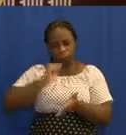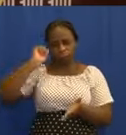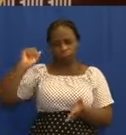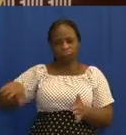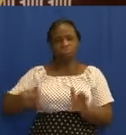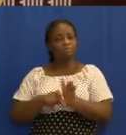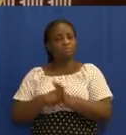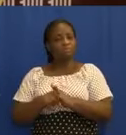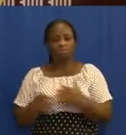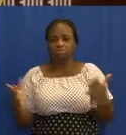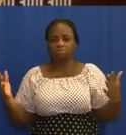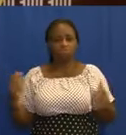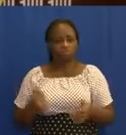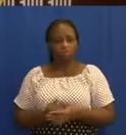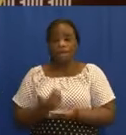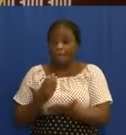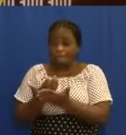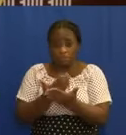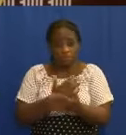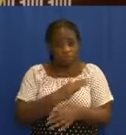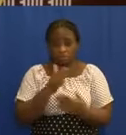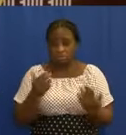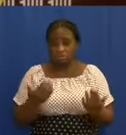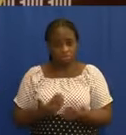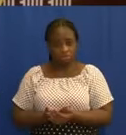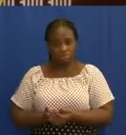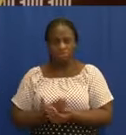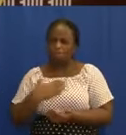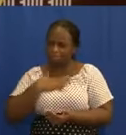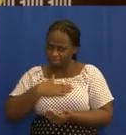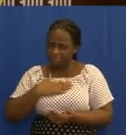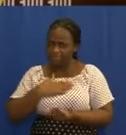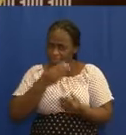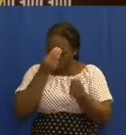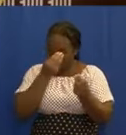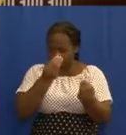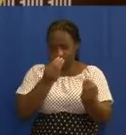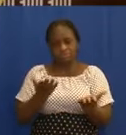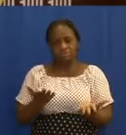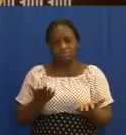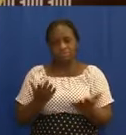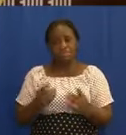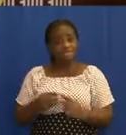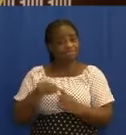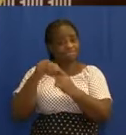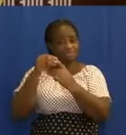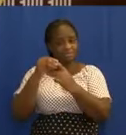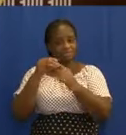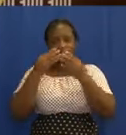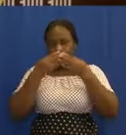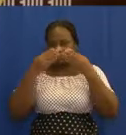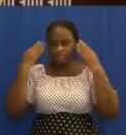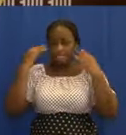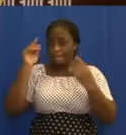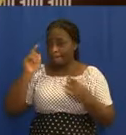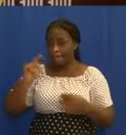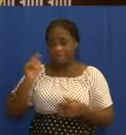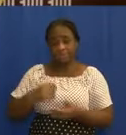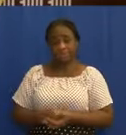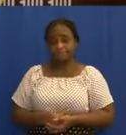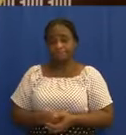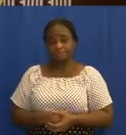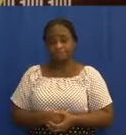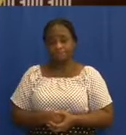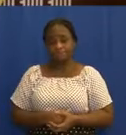pam yare efri asase so. Nti mesremu mundi nhihye no so. Ni titru mun hye mas